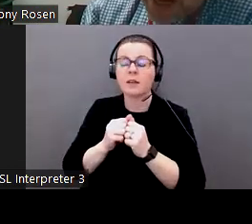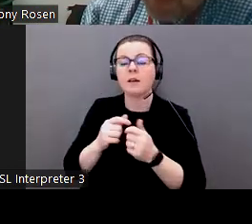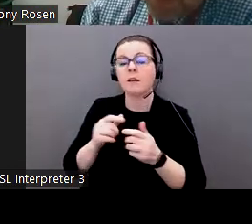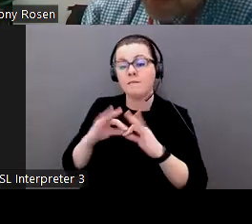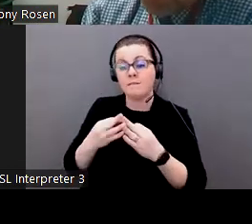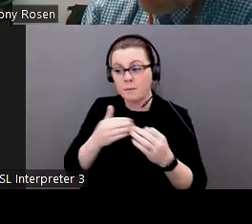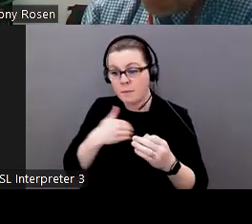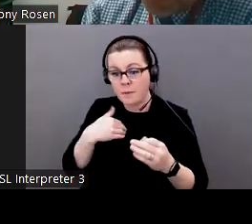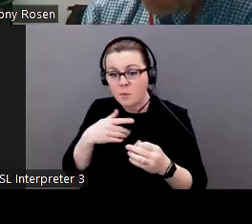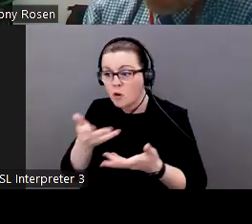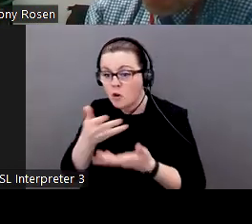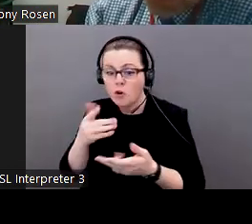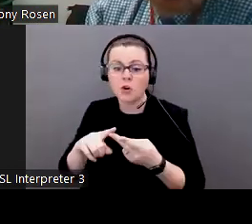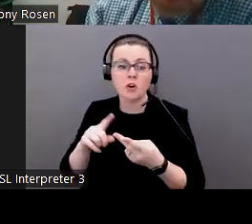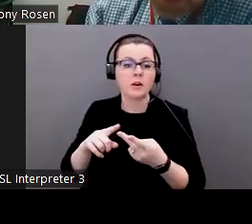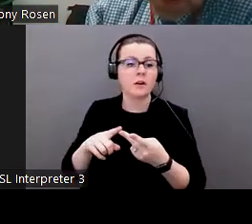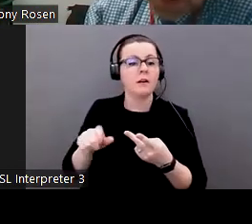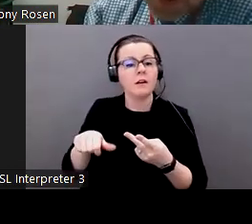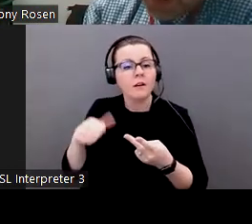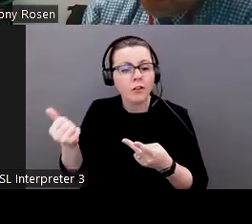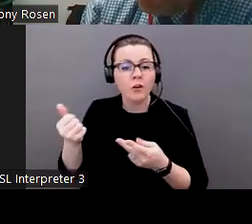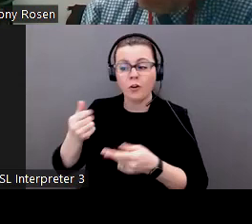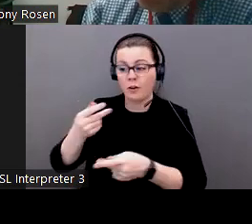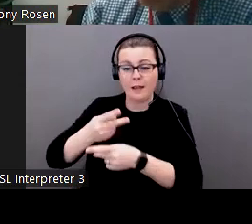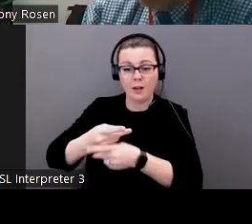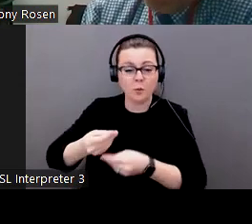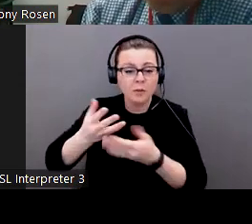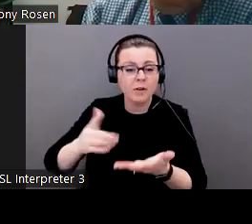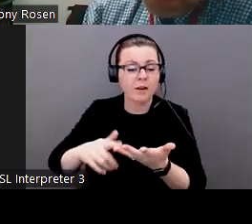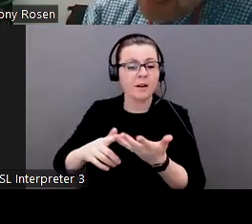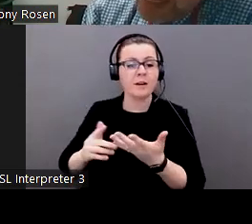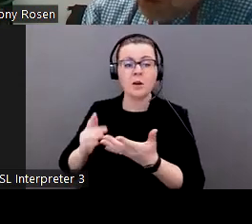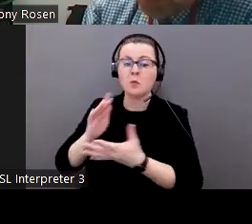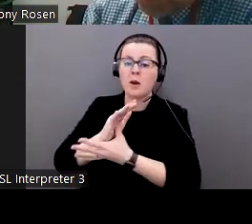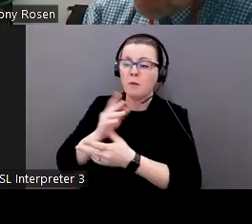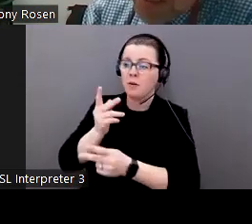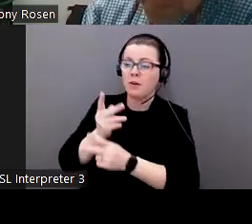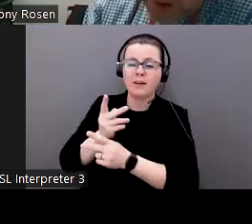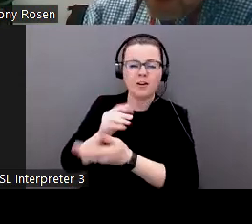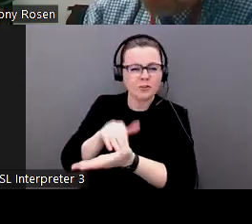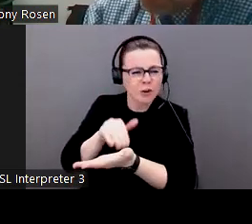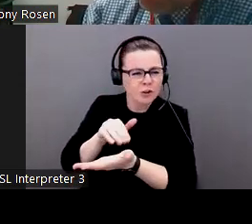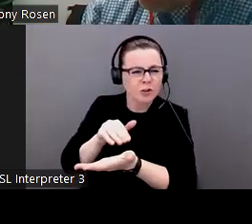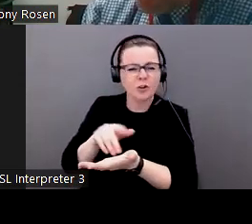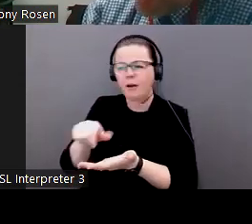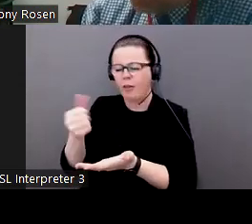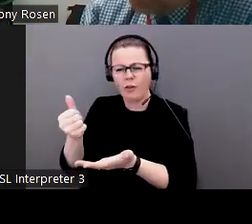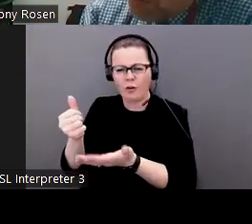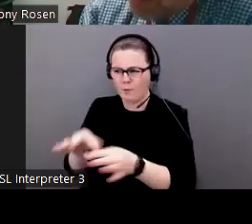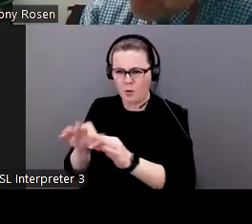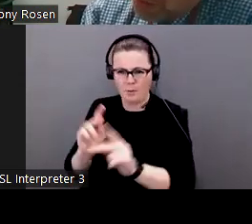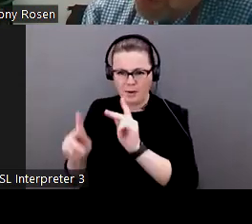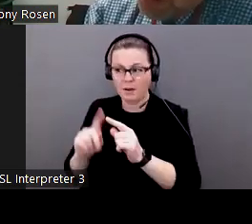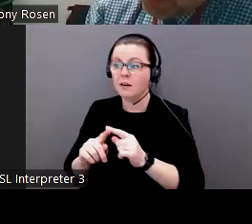primary care providers, and other concerned persons. They involve PD, or the police department, or